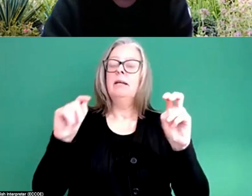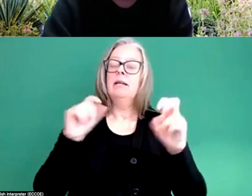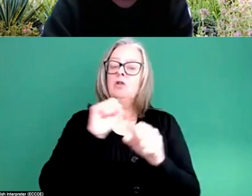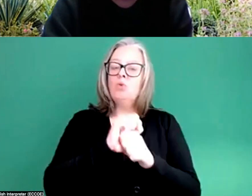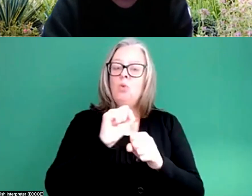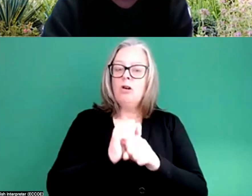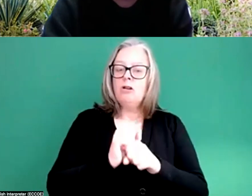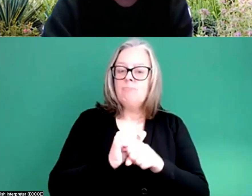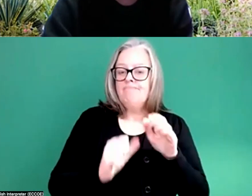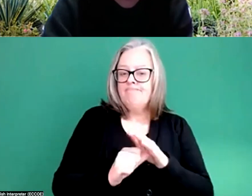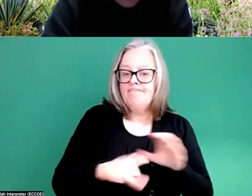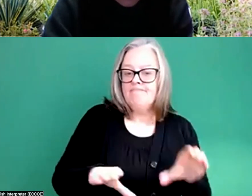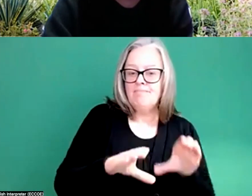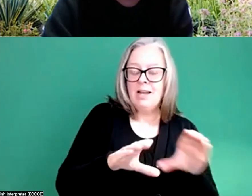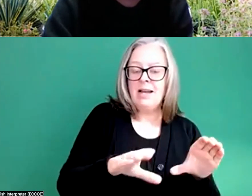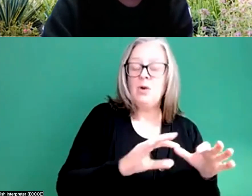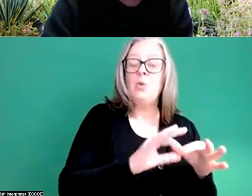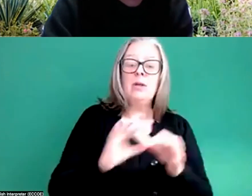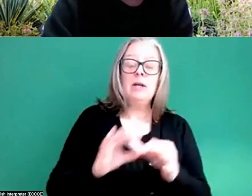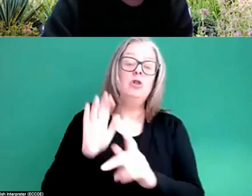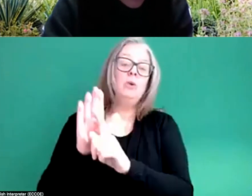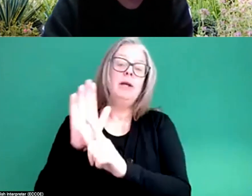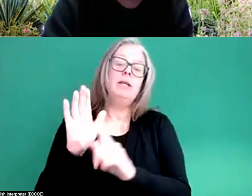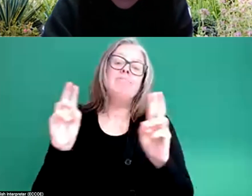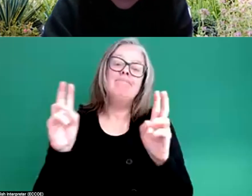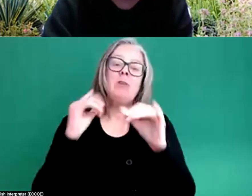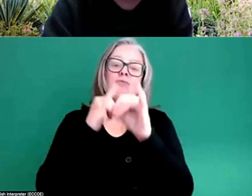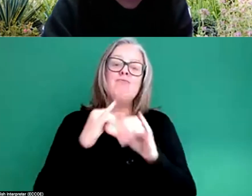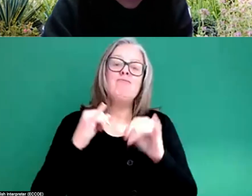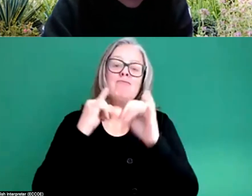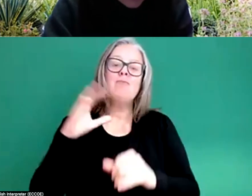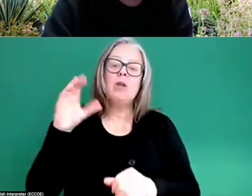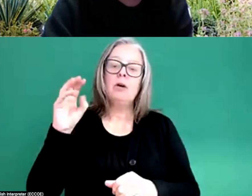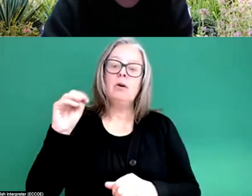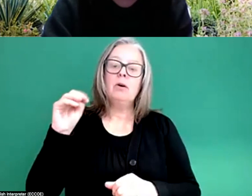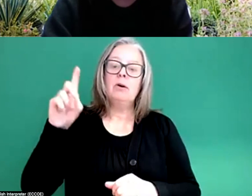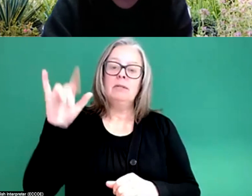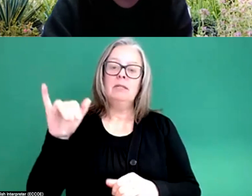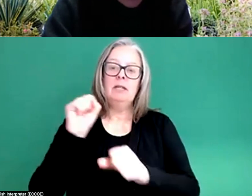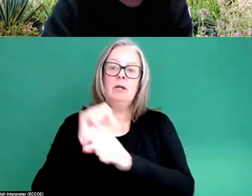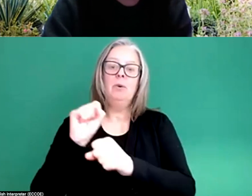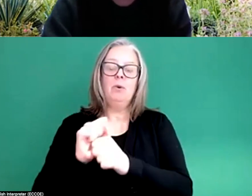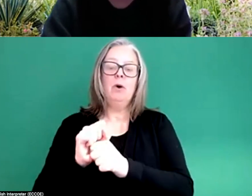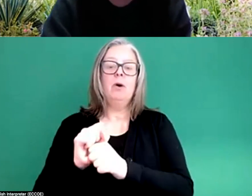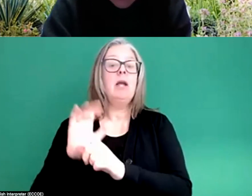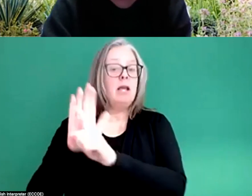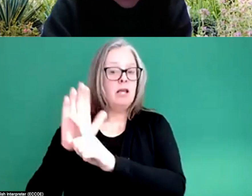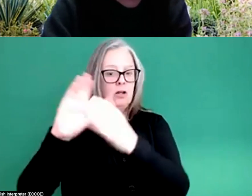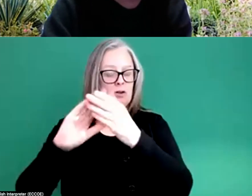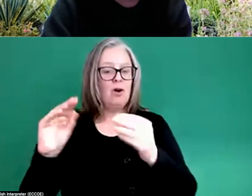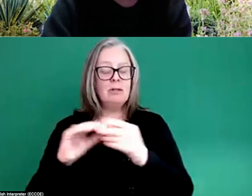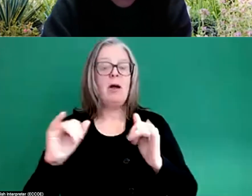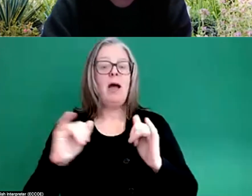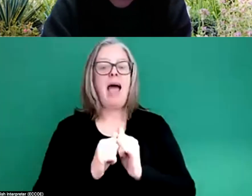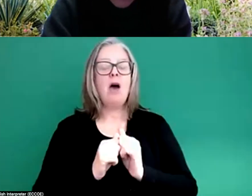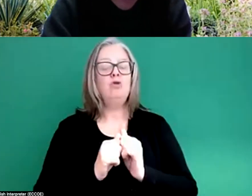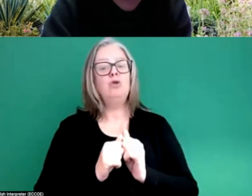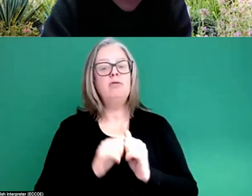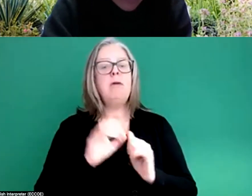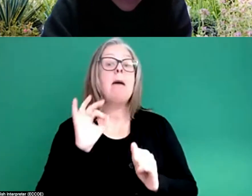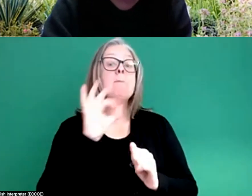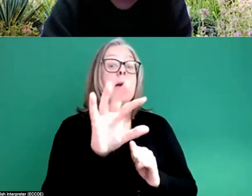work. You know, and he talks about, like, comedy and relating to people and laughing is how you